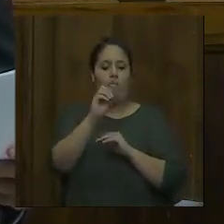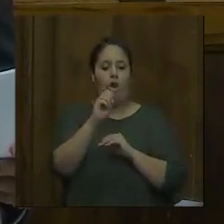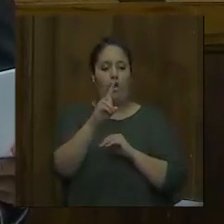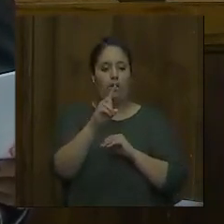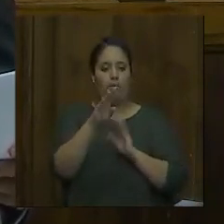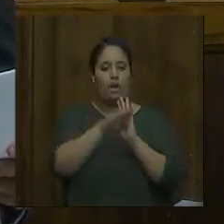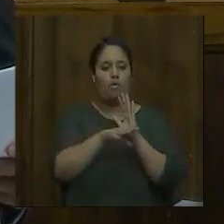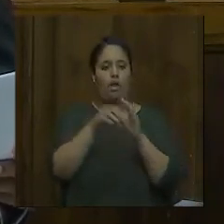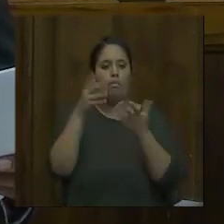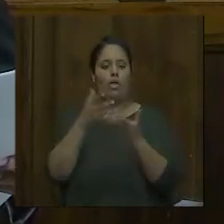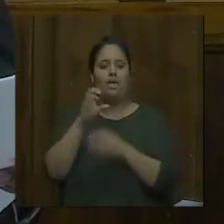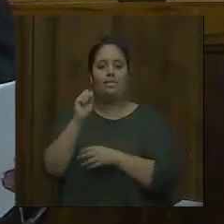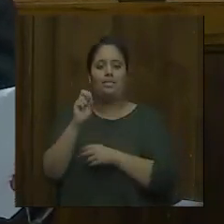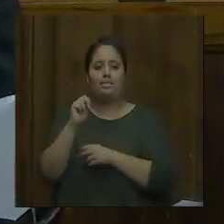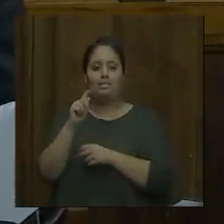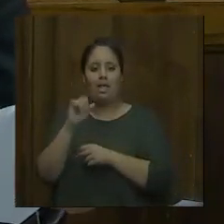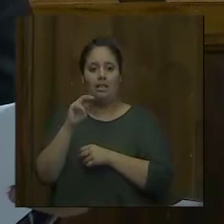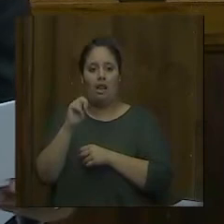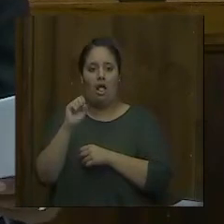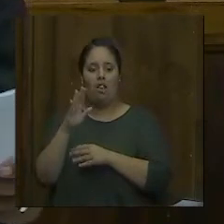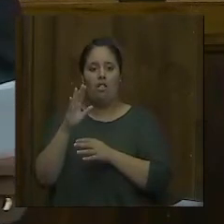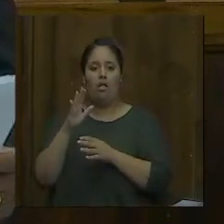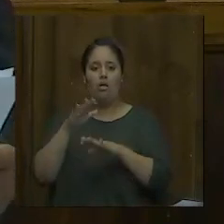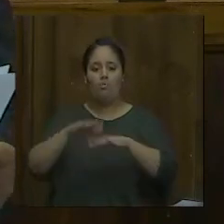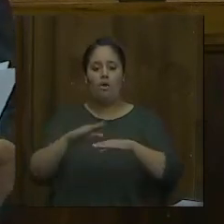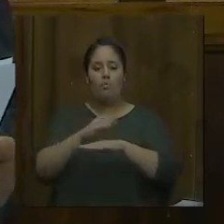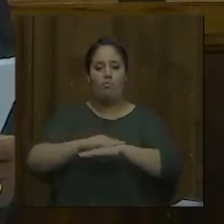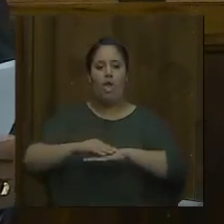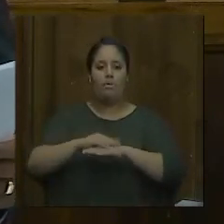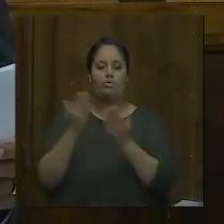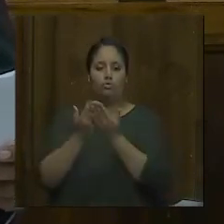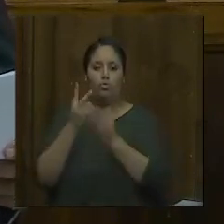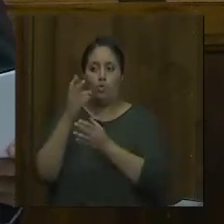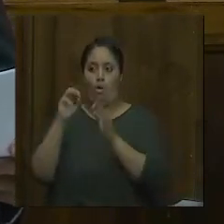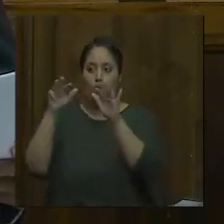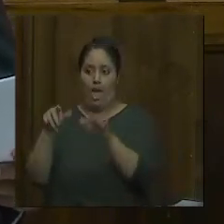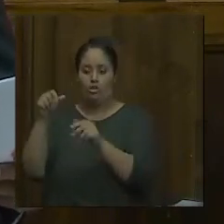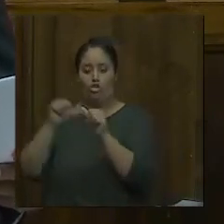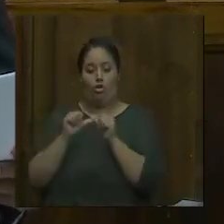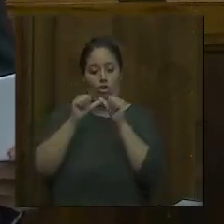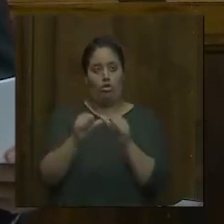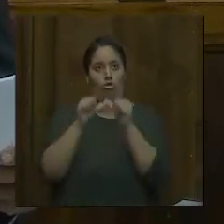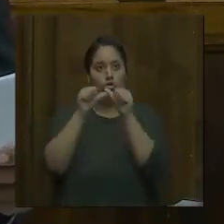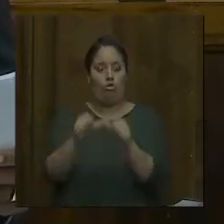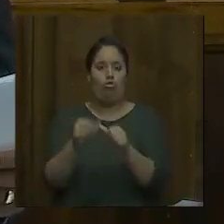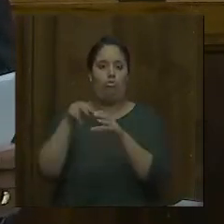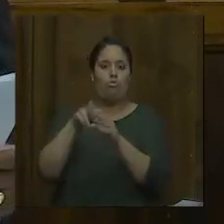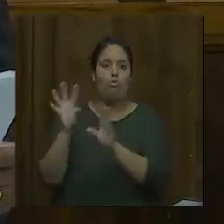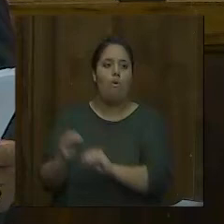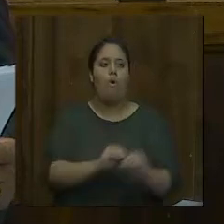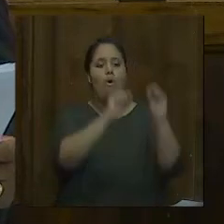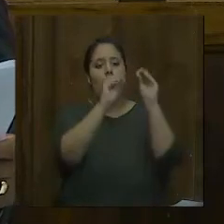program at Sentinel Primary School in 2009. She continued participating when she moved to Hout